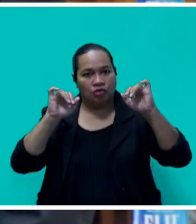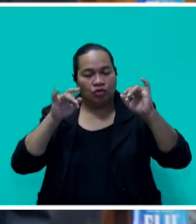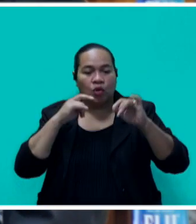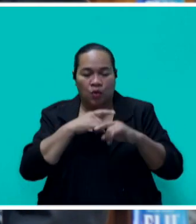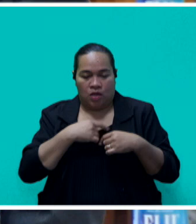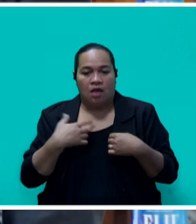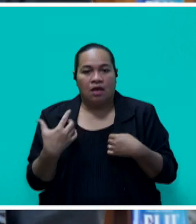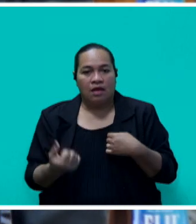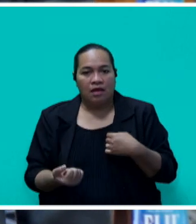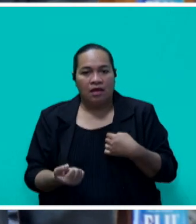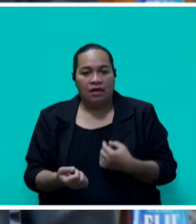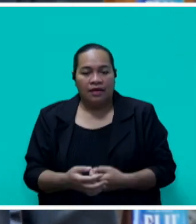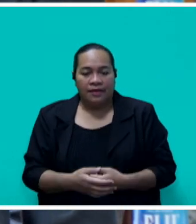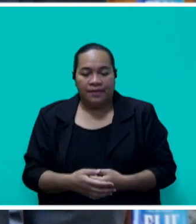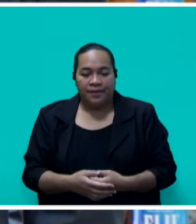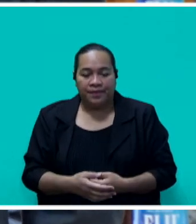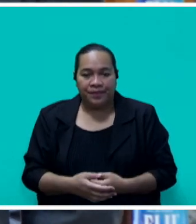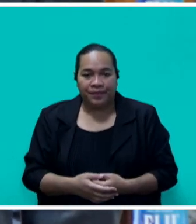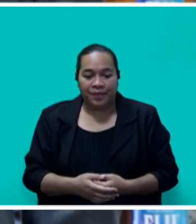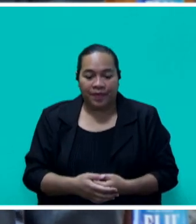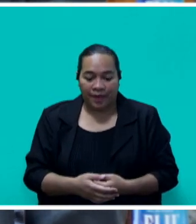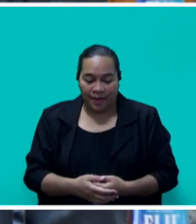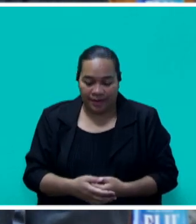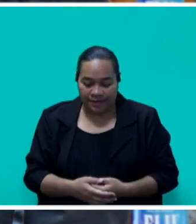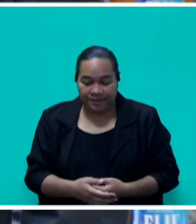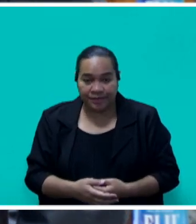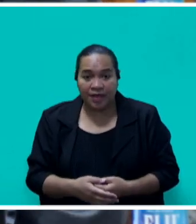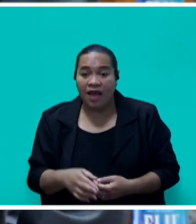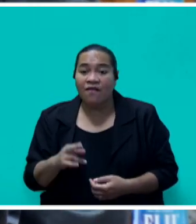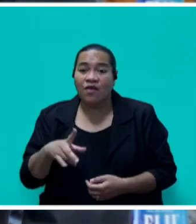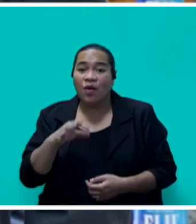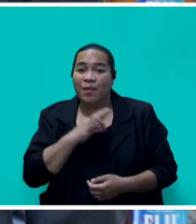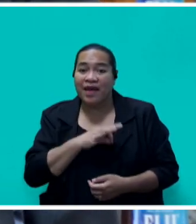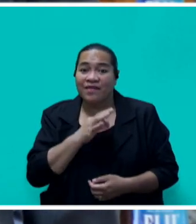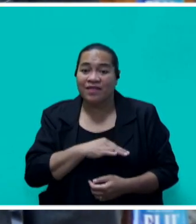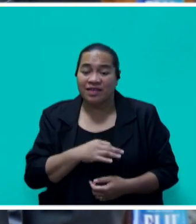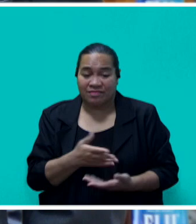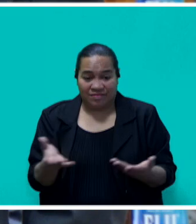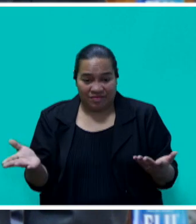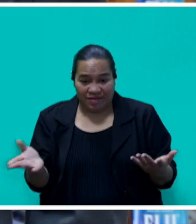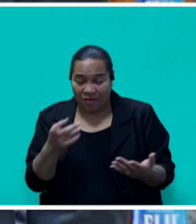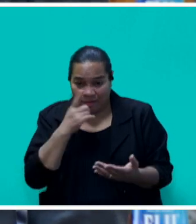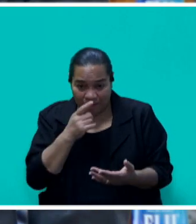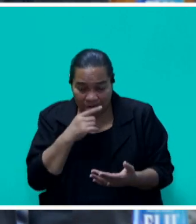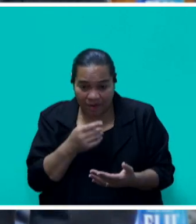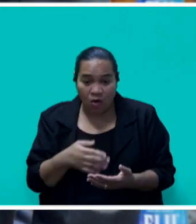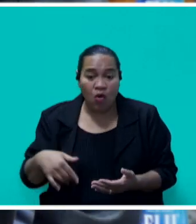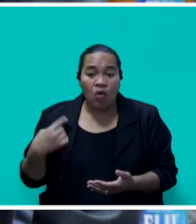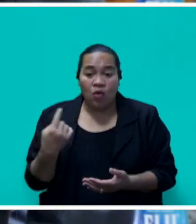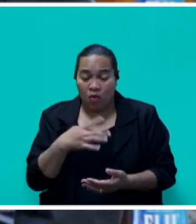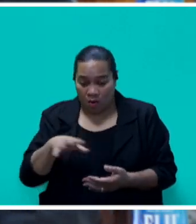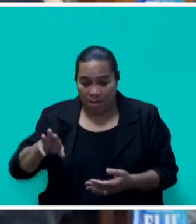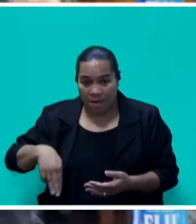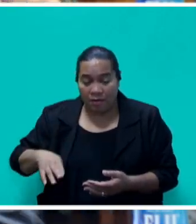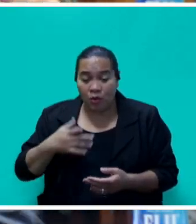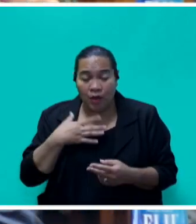face. Mr. Speaker, sir, and for the benefit of the general public and all honourable members, when